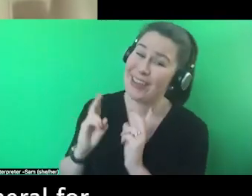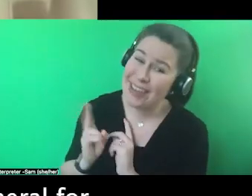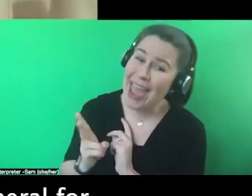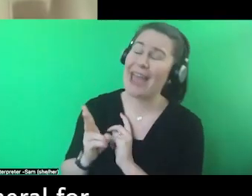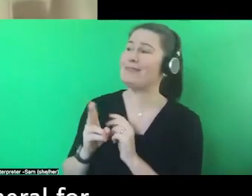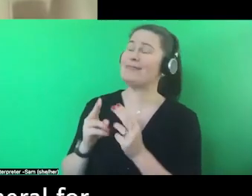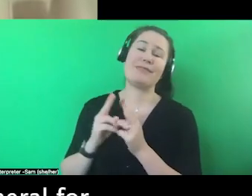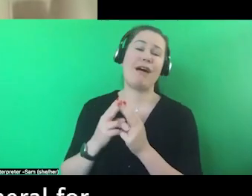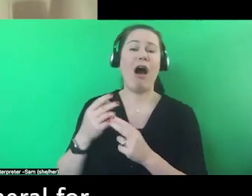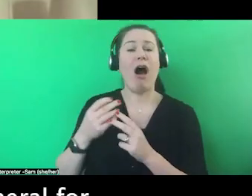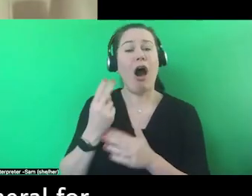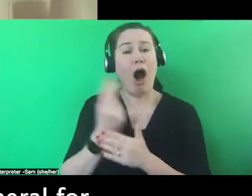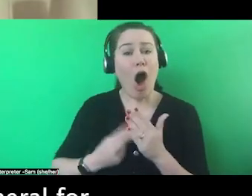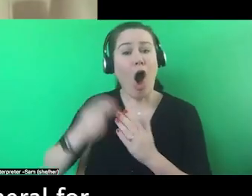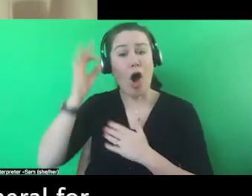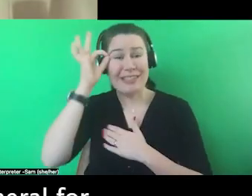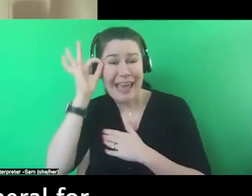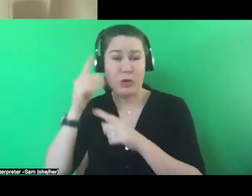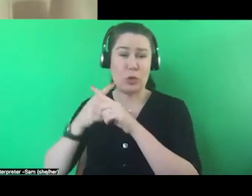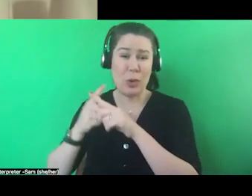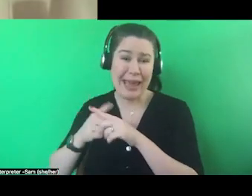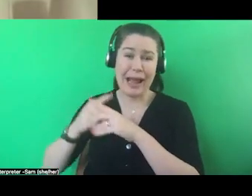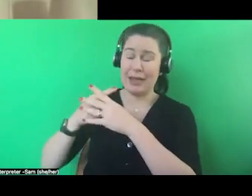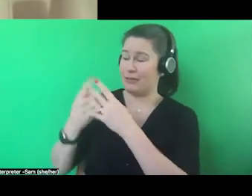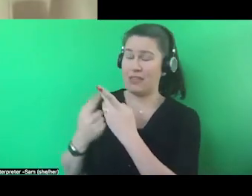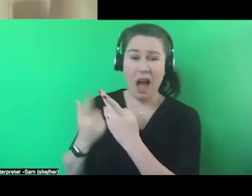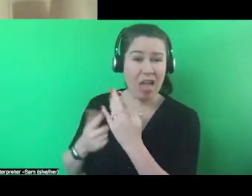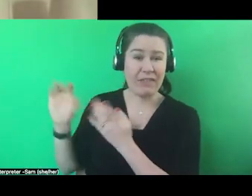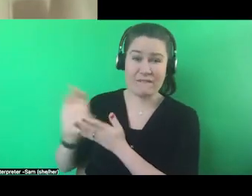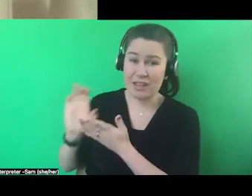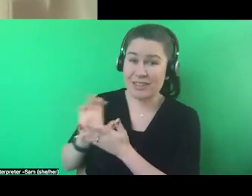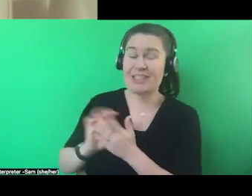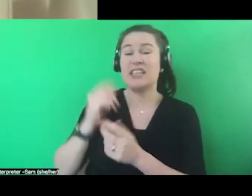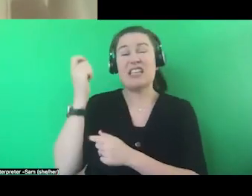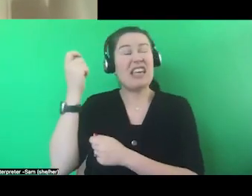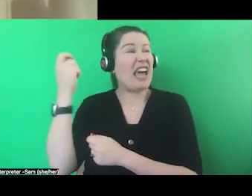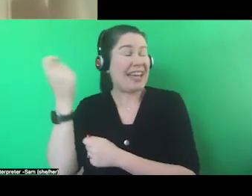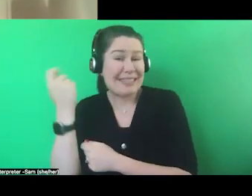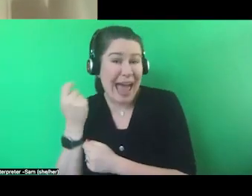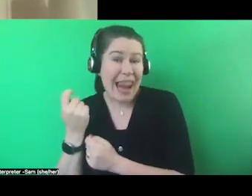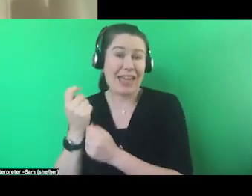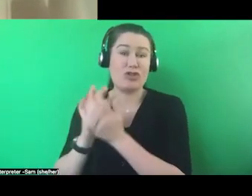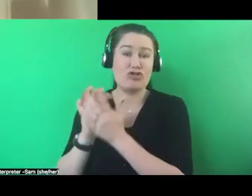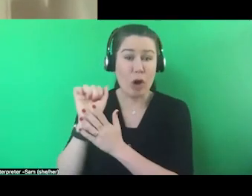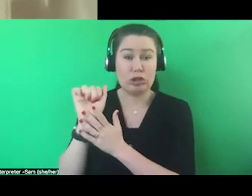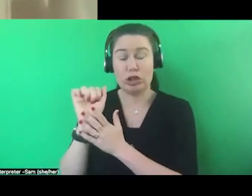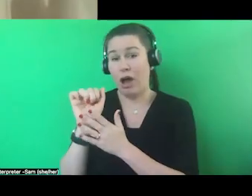of Culture, Directorate General for Entertainment, Italian Institute of Culture in London,